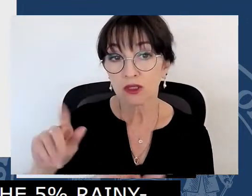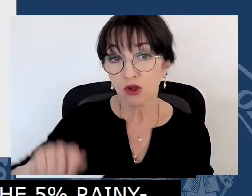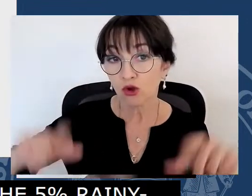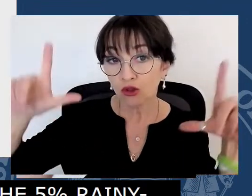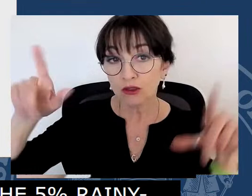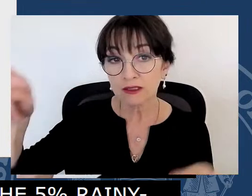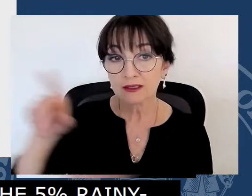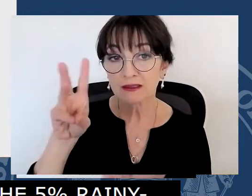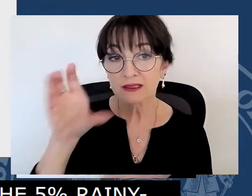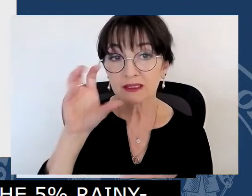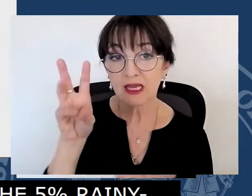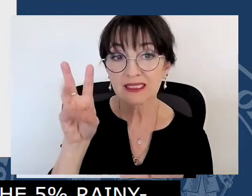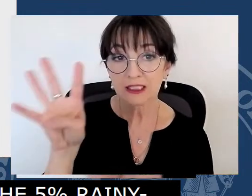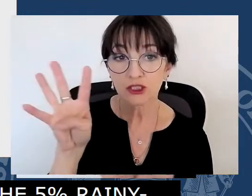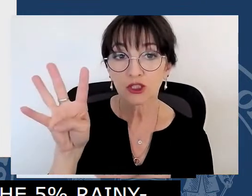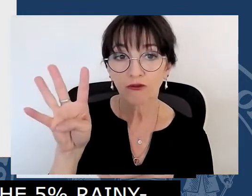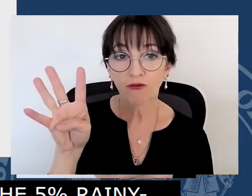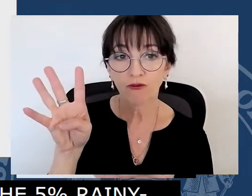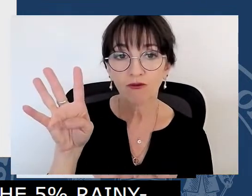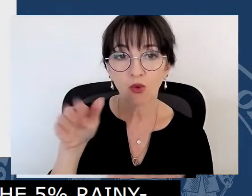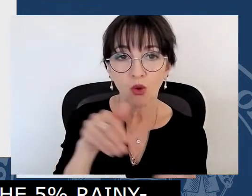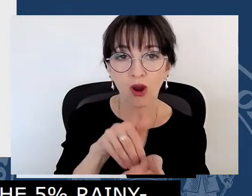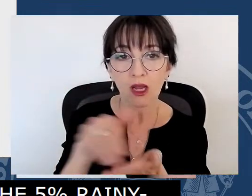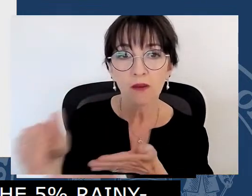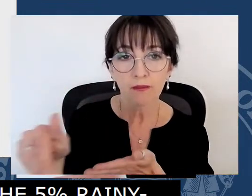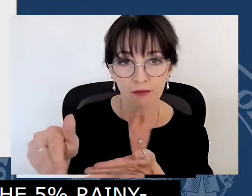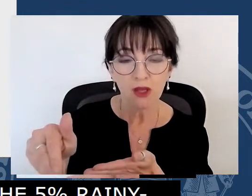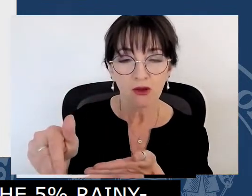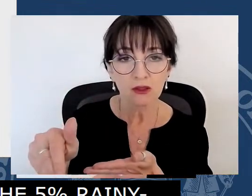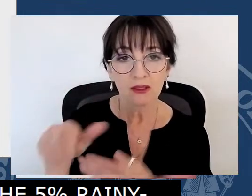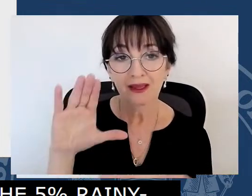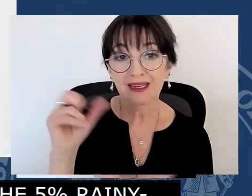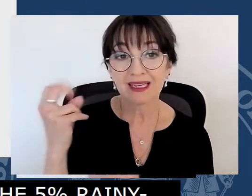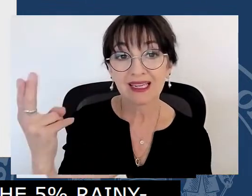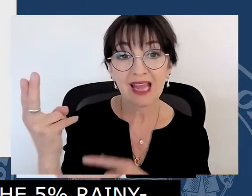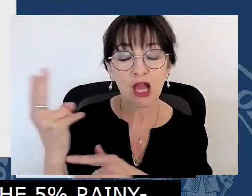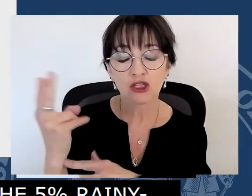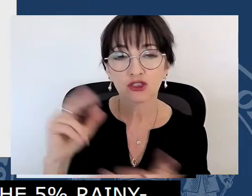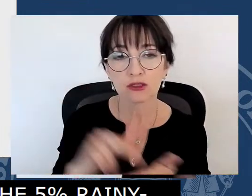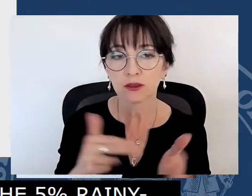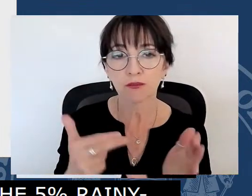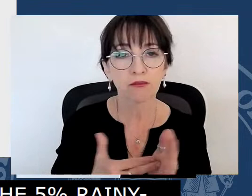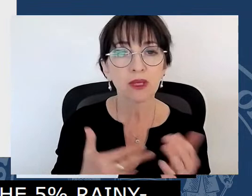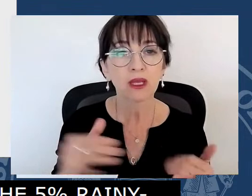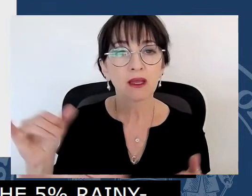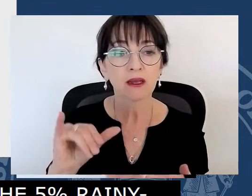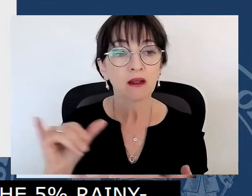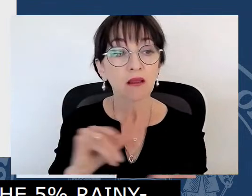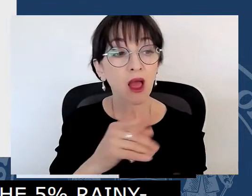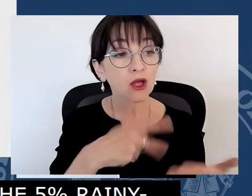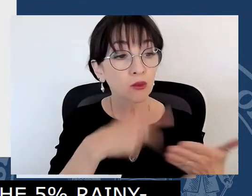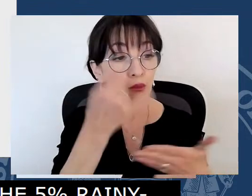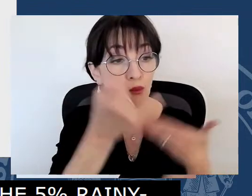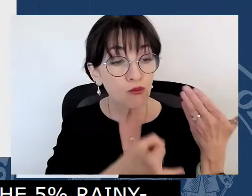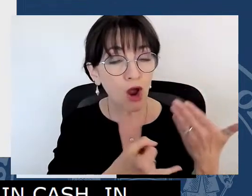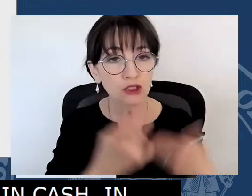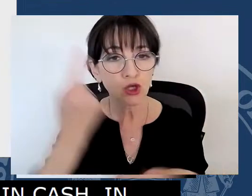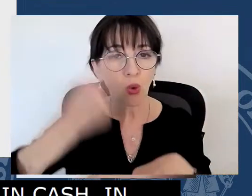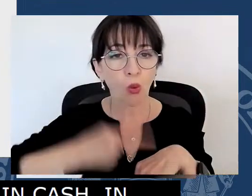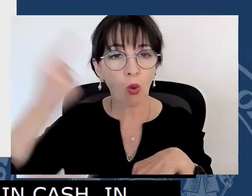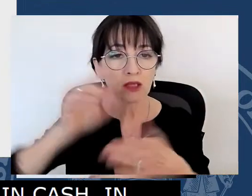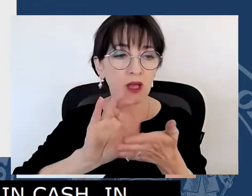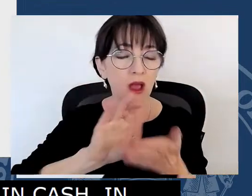$664 million in cash, meaning one-time cash to capital programs, which helps